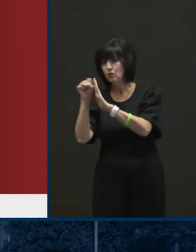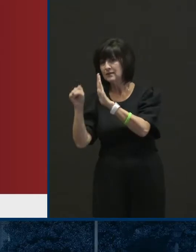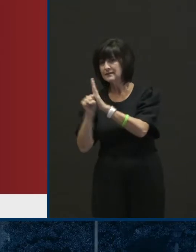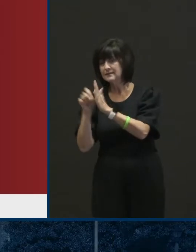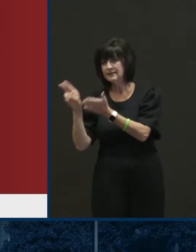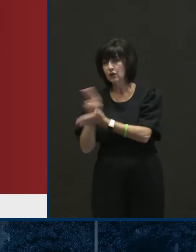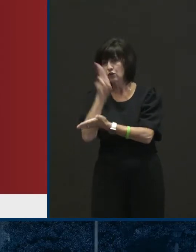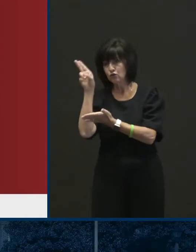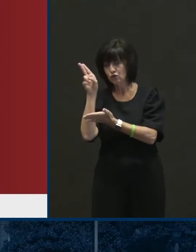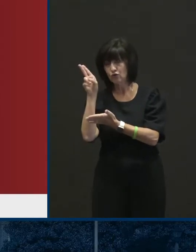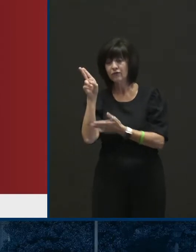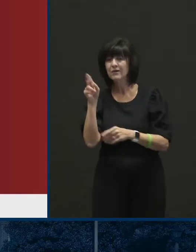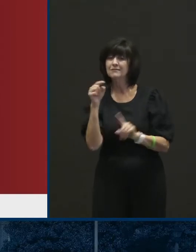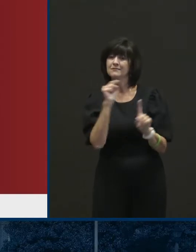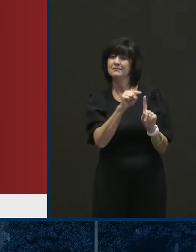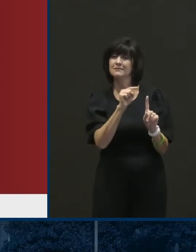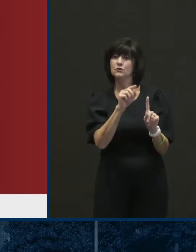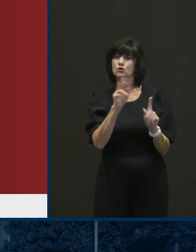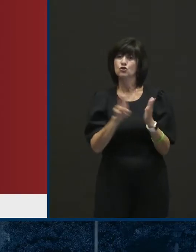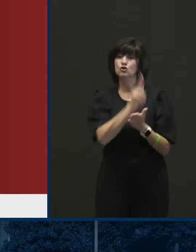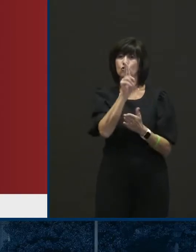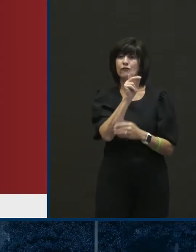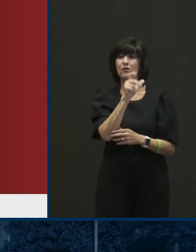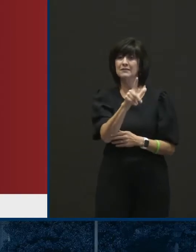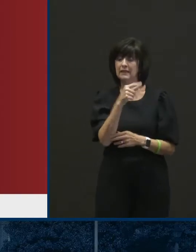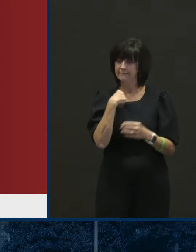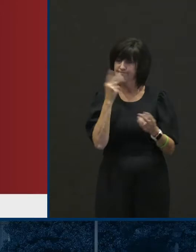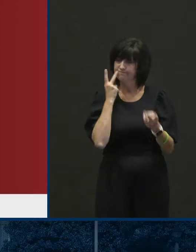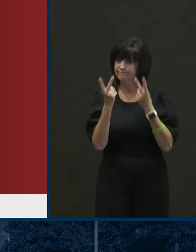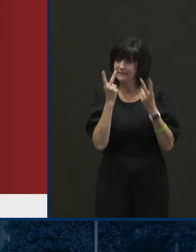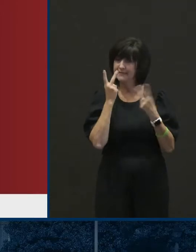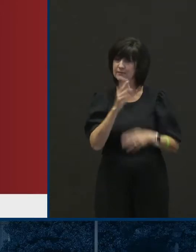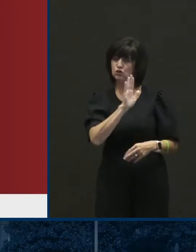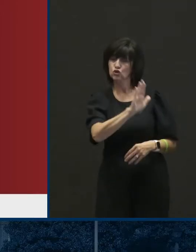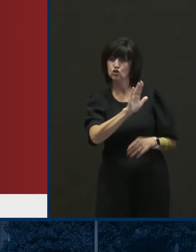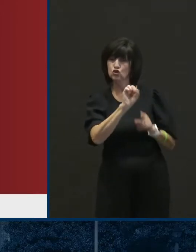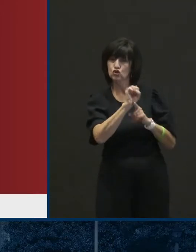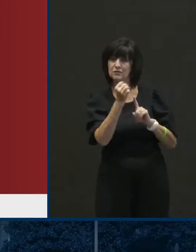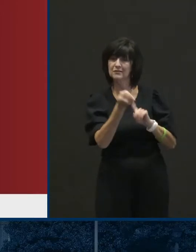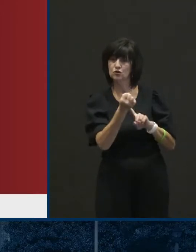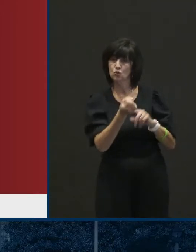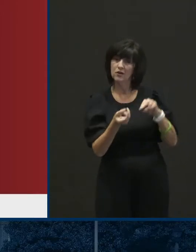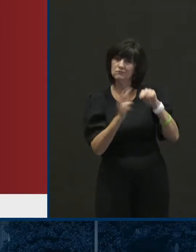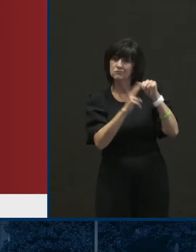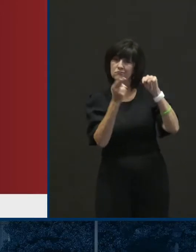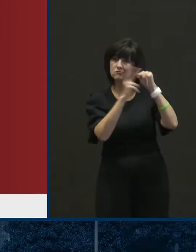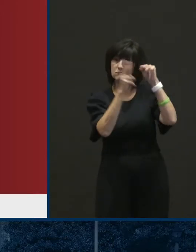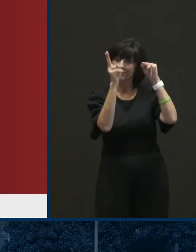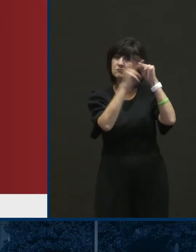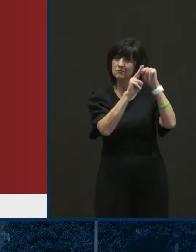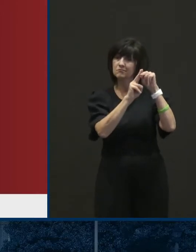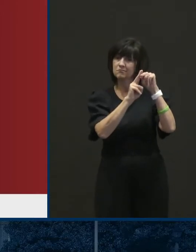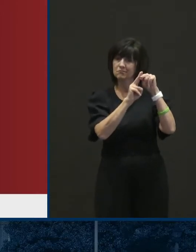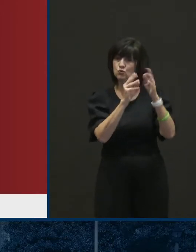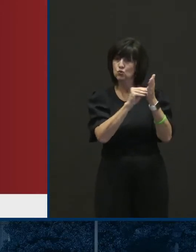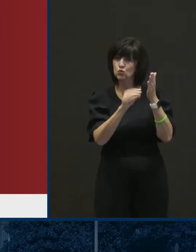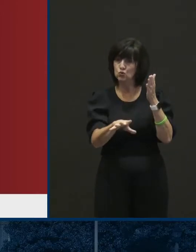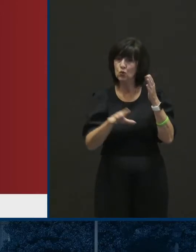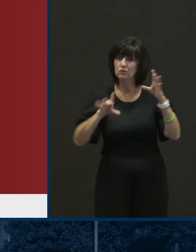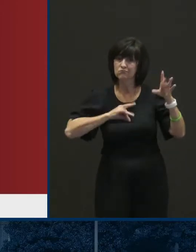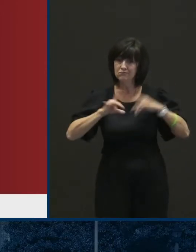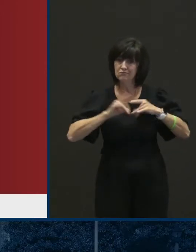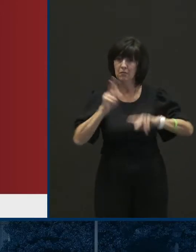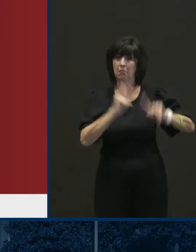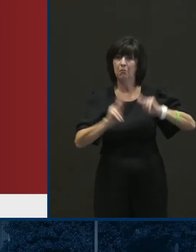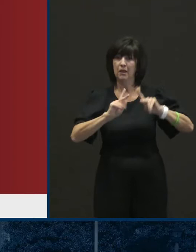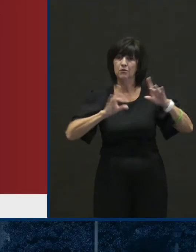at the University of Delaware. A little better situation at Delaware State. They've been doing significant testing